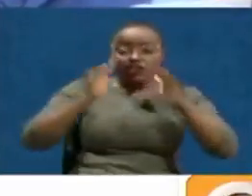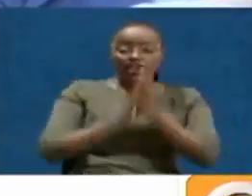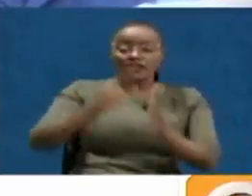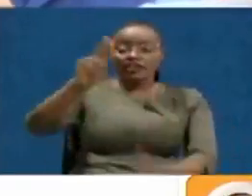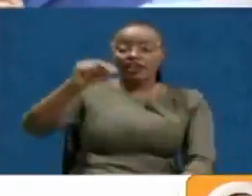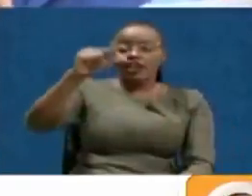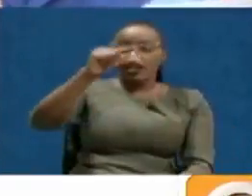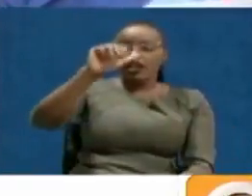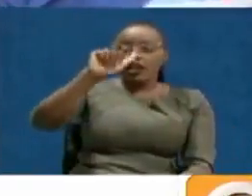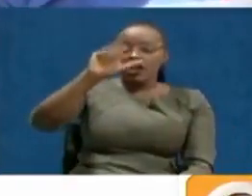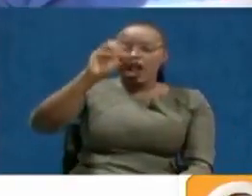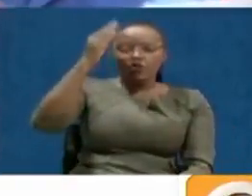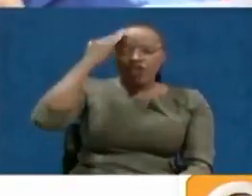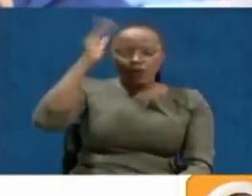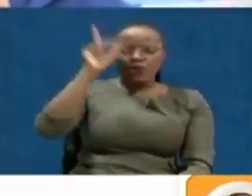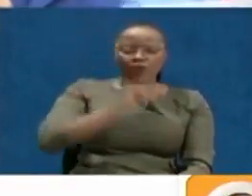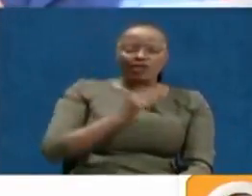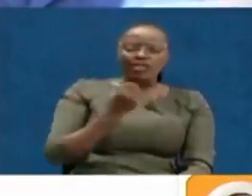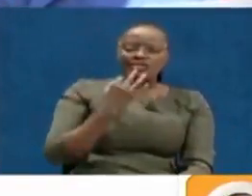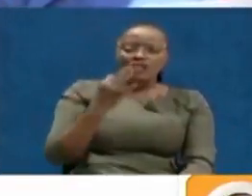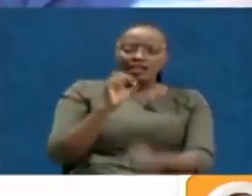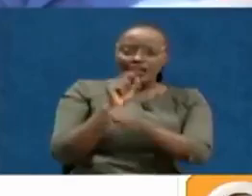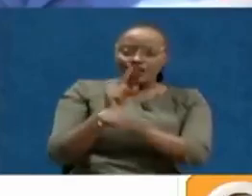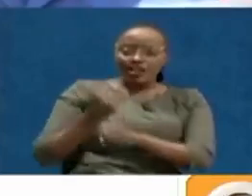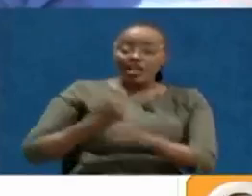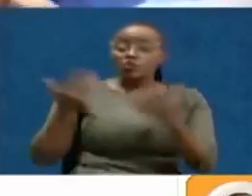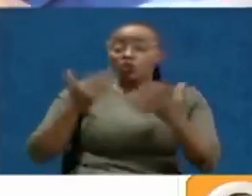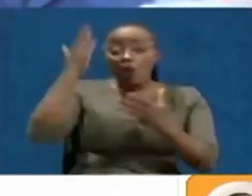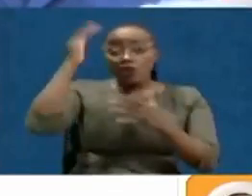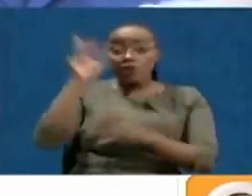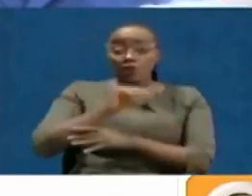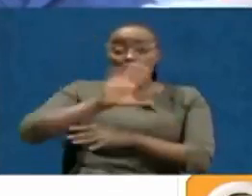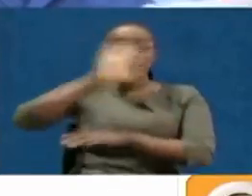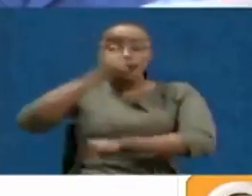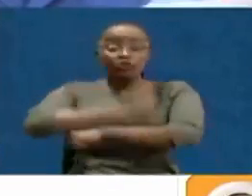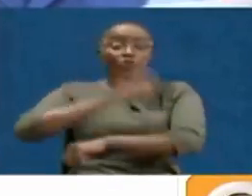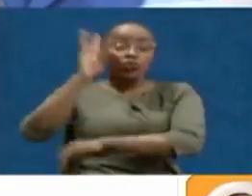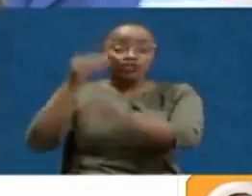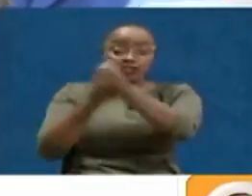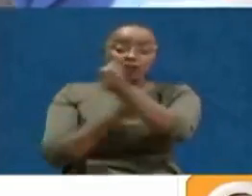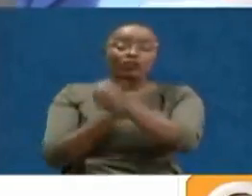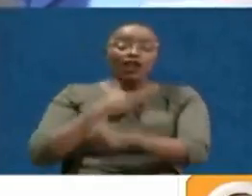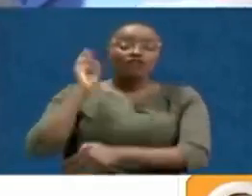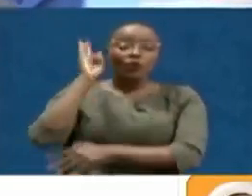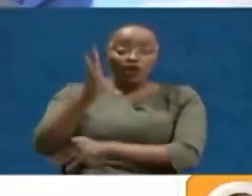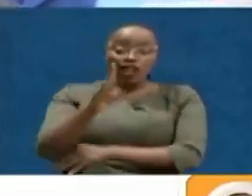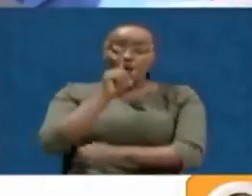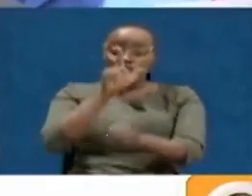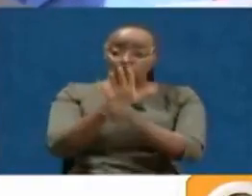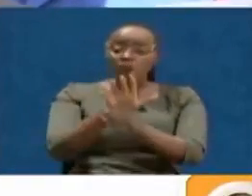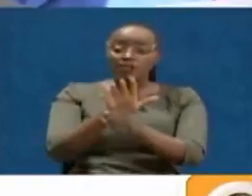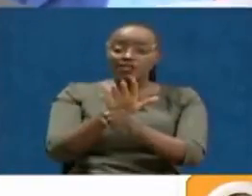Ngao, we know where each one of those 311 girls are. They go back to school, they will be supported, and we ensure